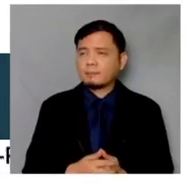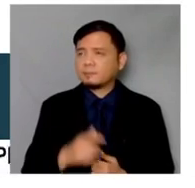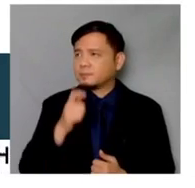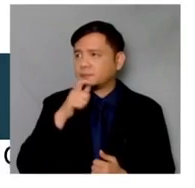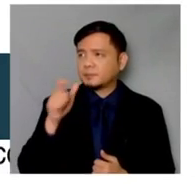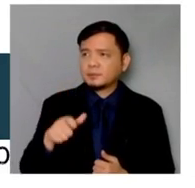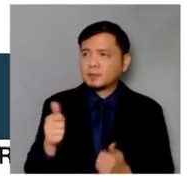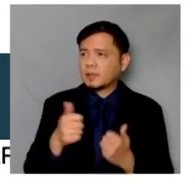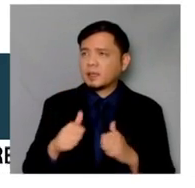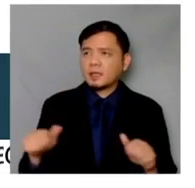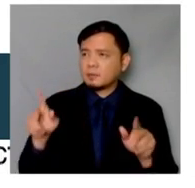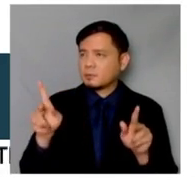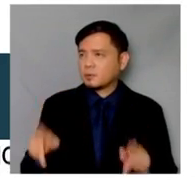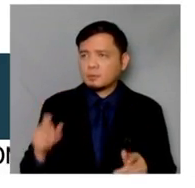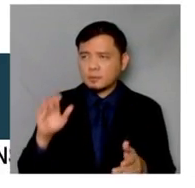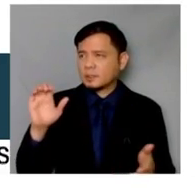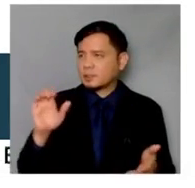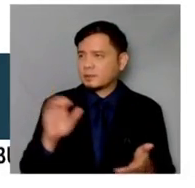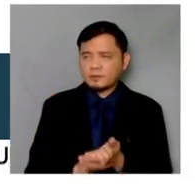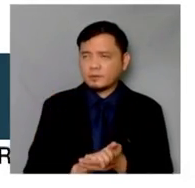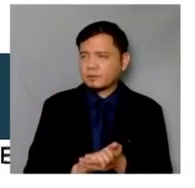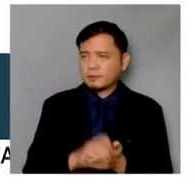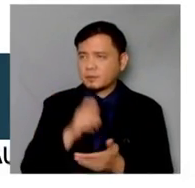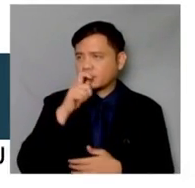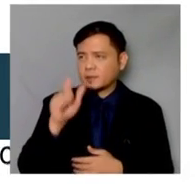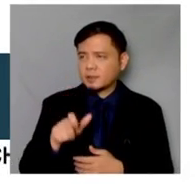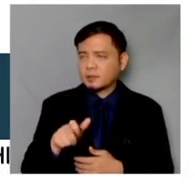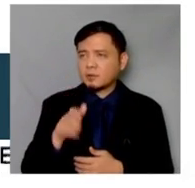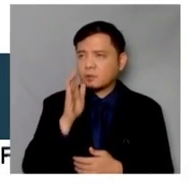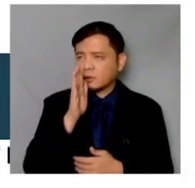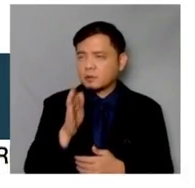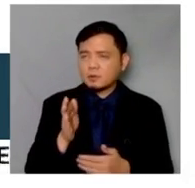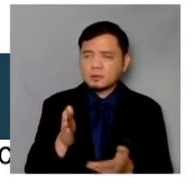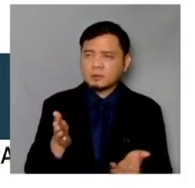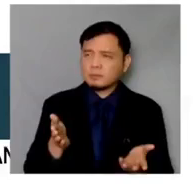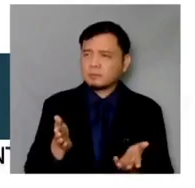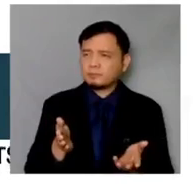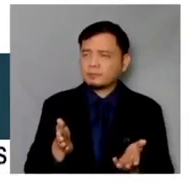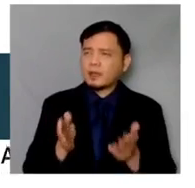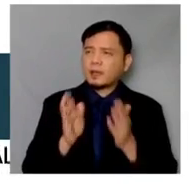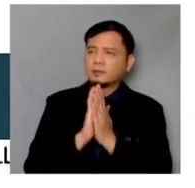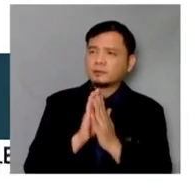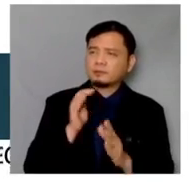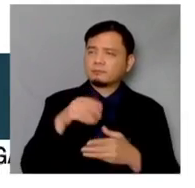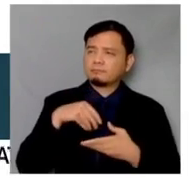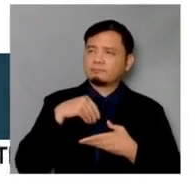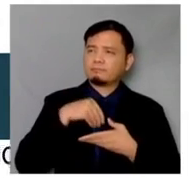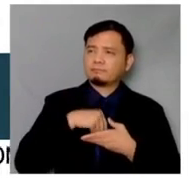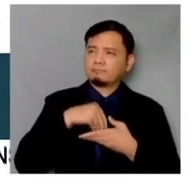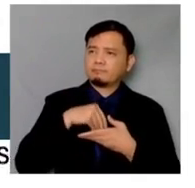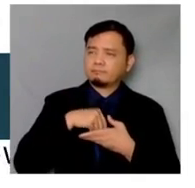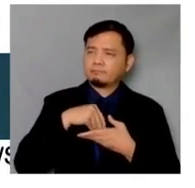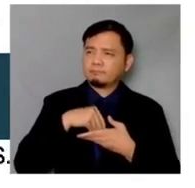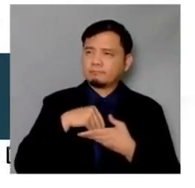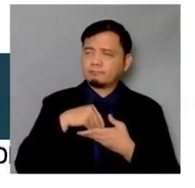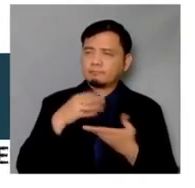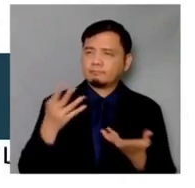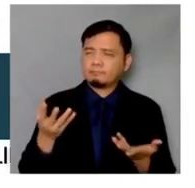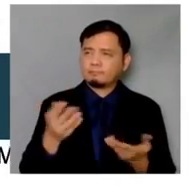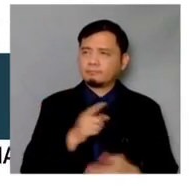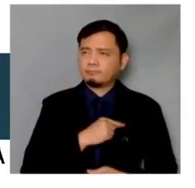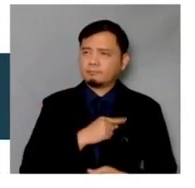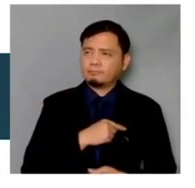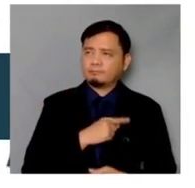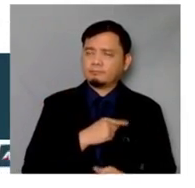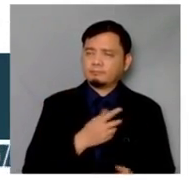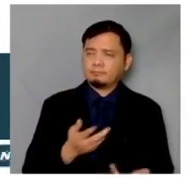anyone to believe him. He is answering only to his own conscience, as we all are. And